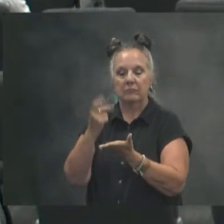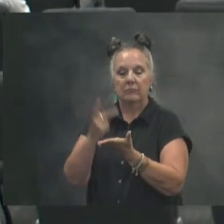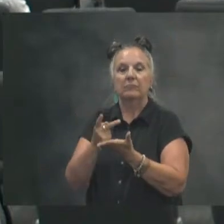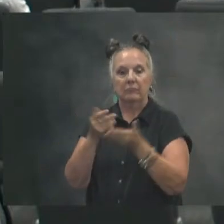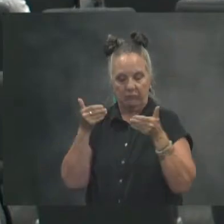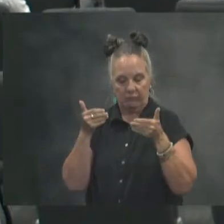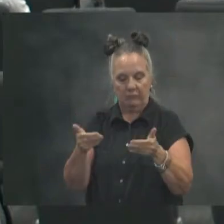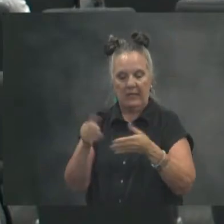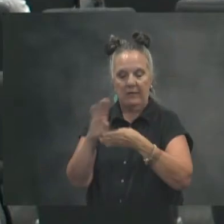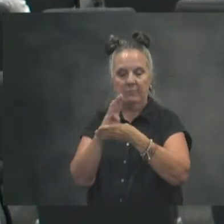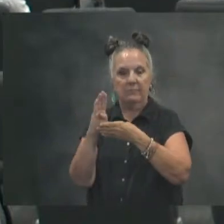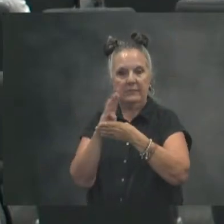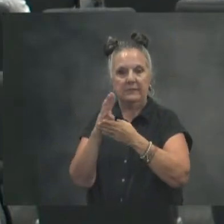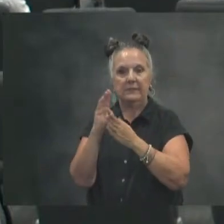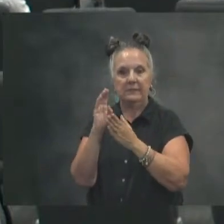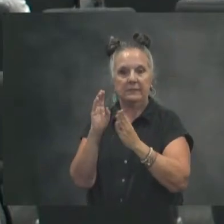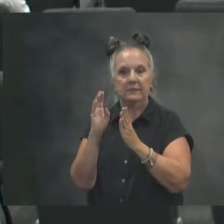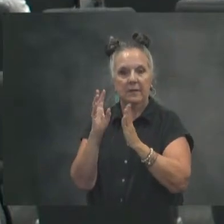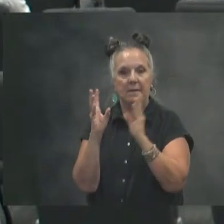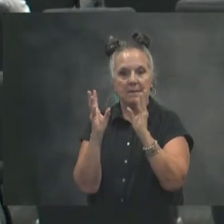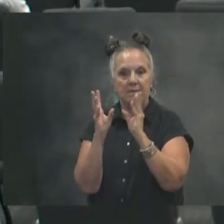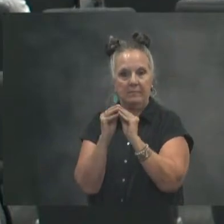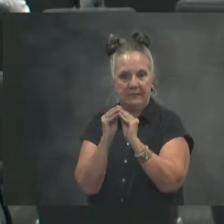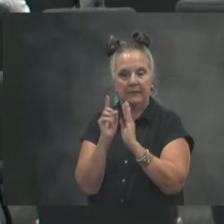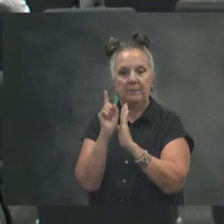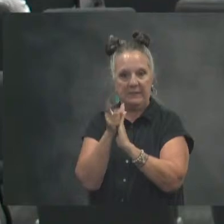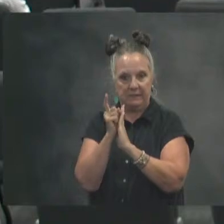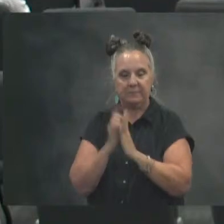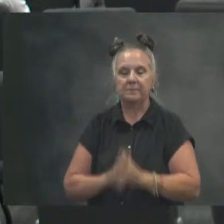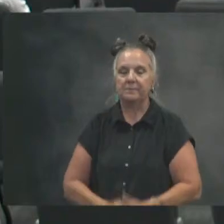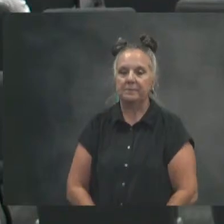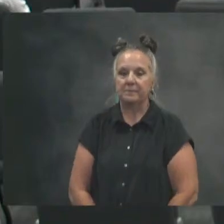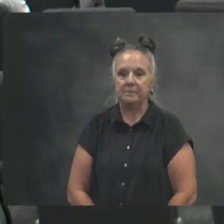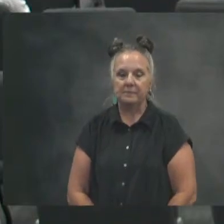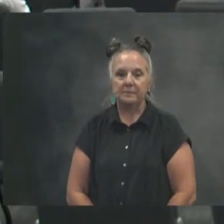of business meeting minutes.